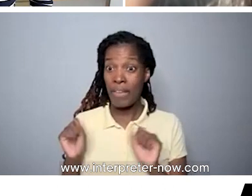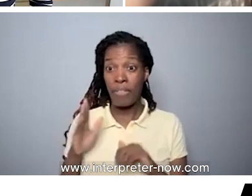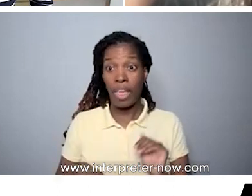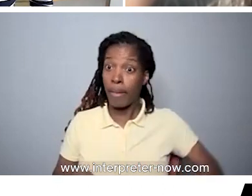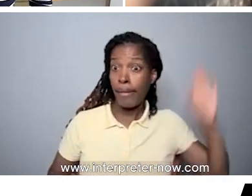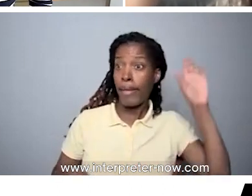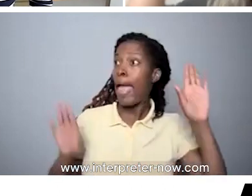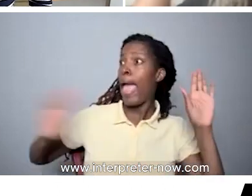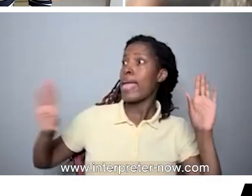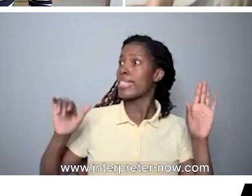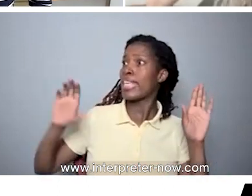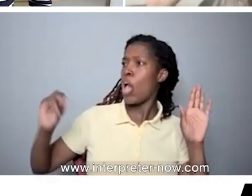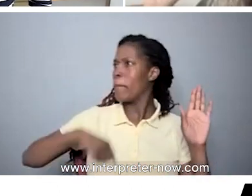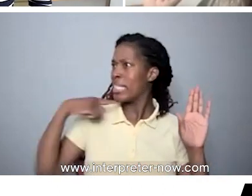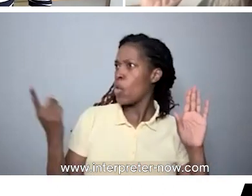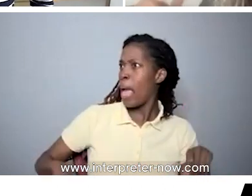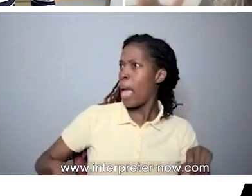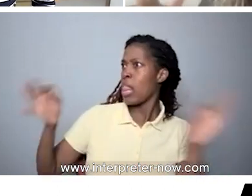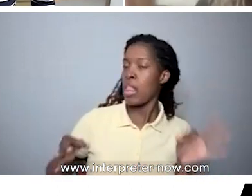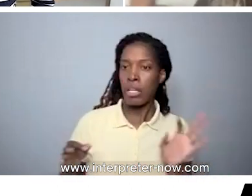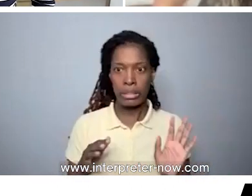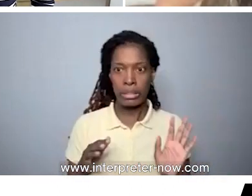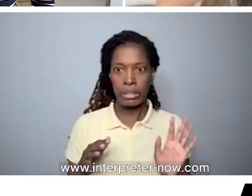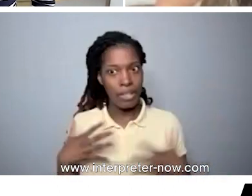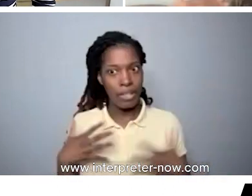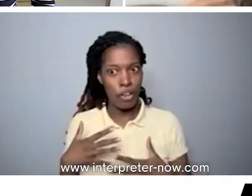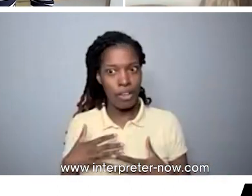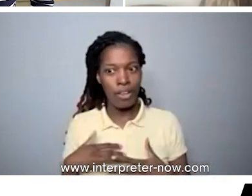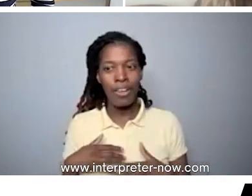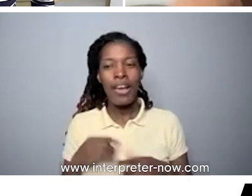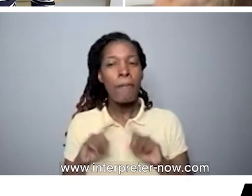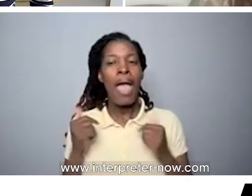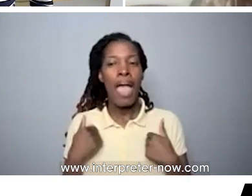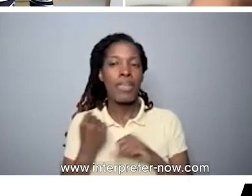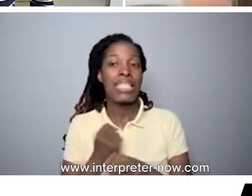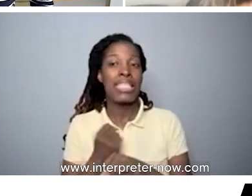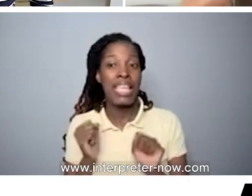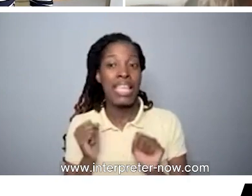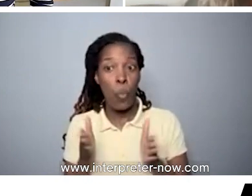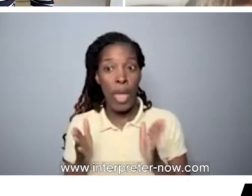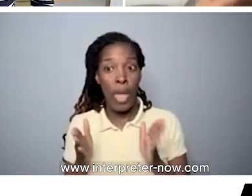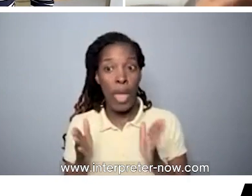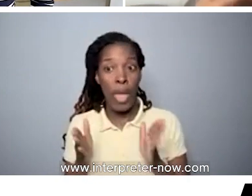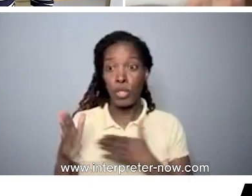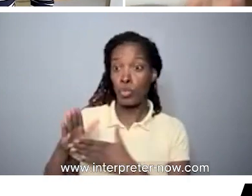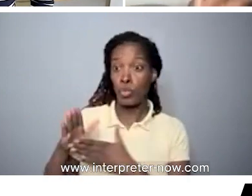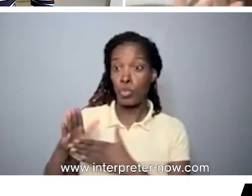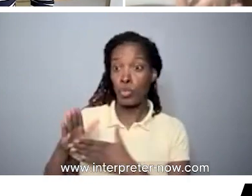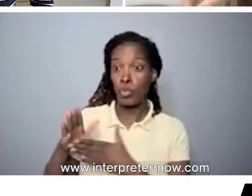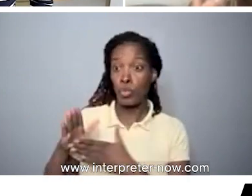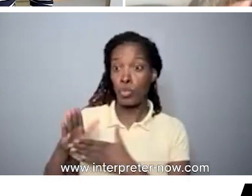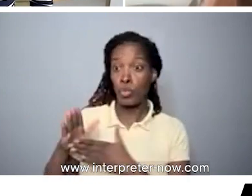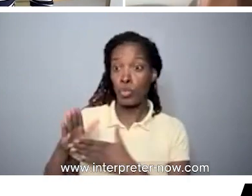Ms. CEO, let me tell you about like that. See, that's quite intimidating. And so being able to like have a safe